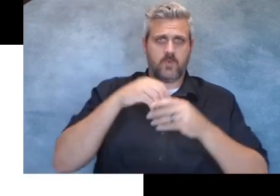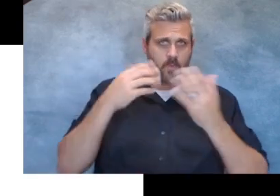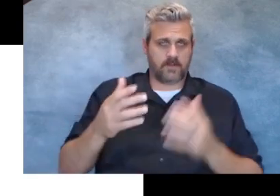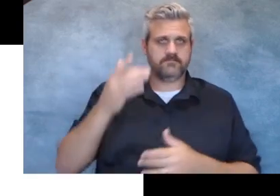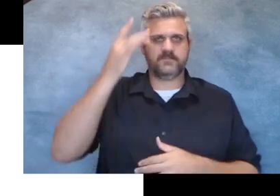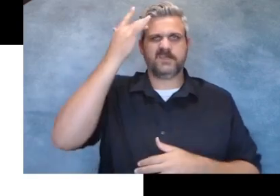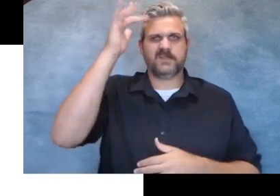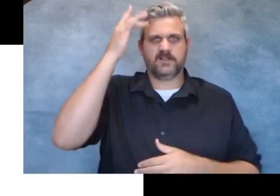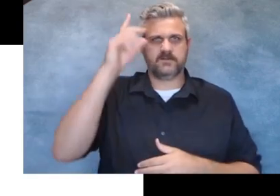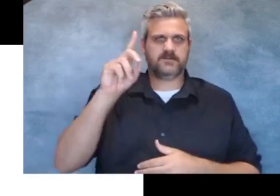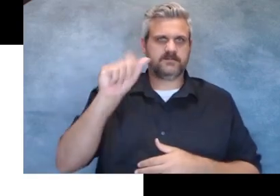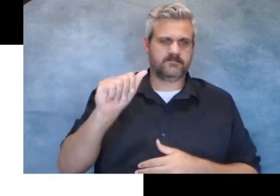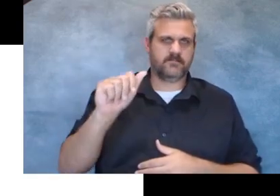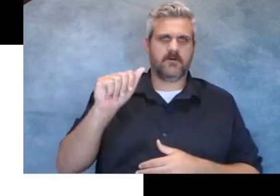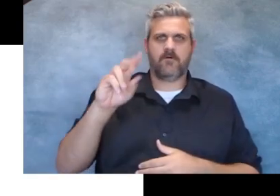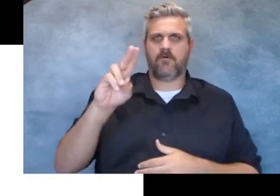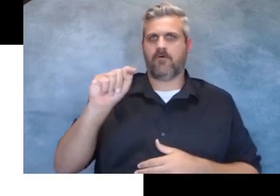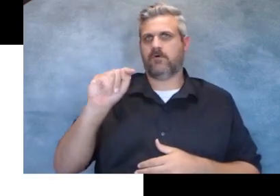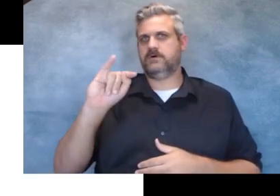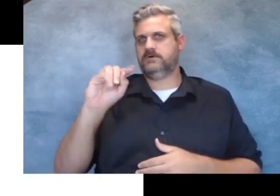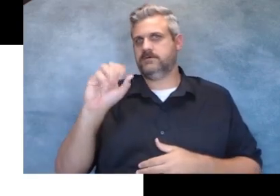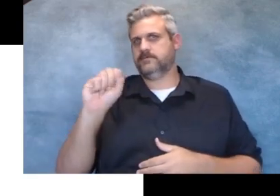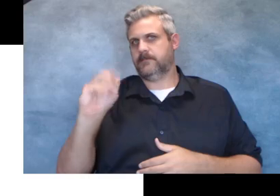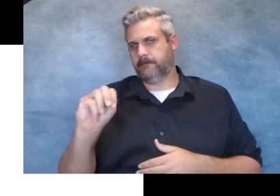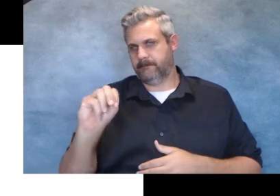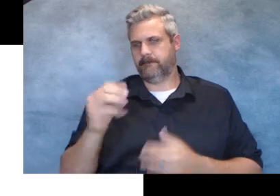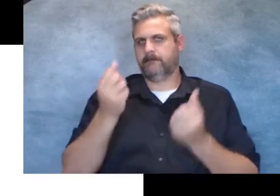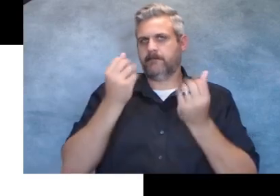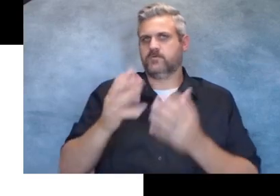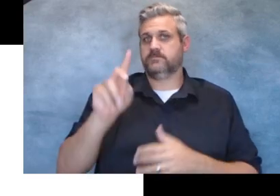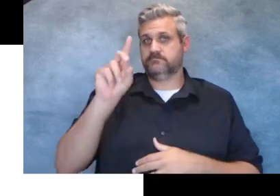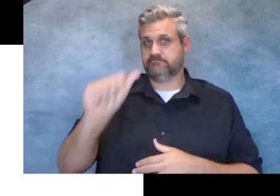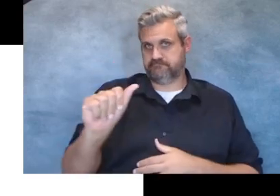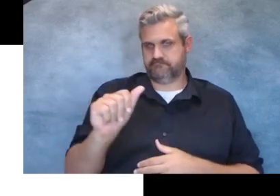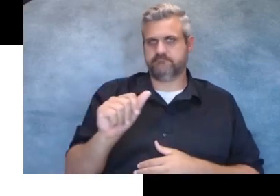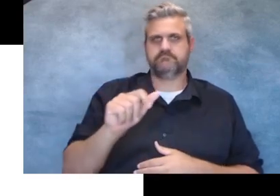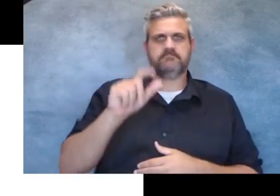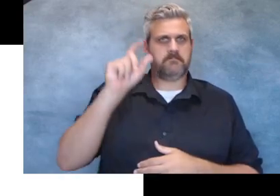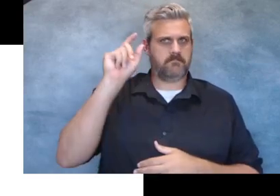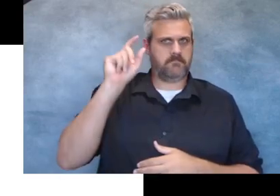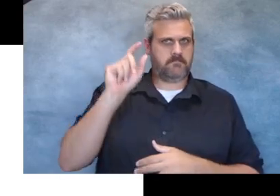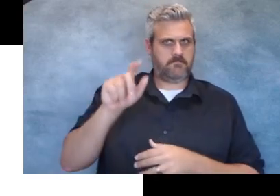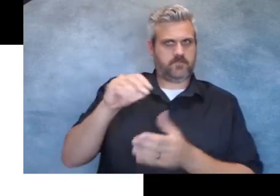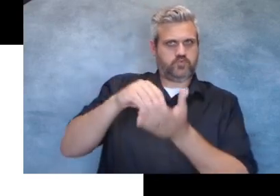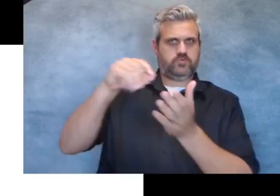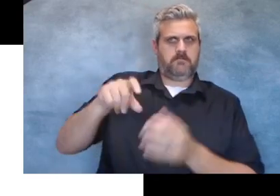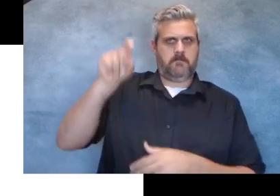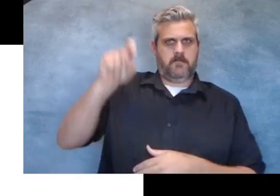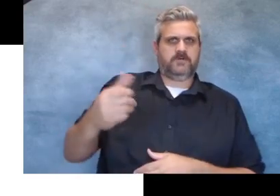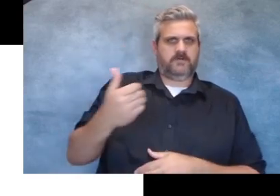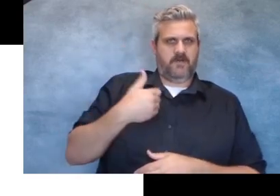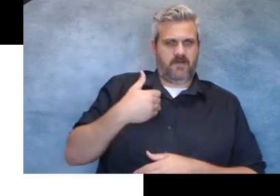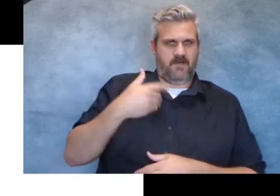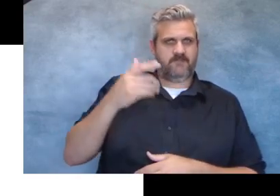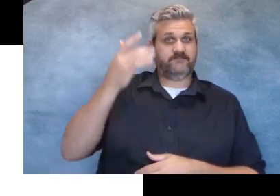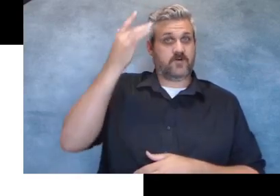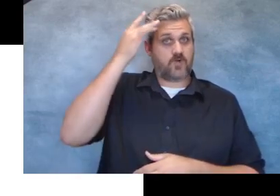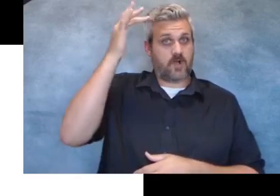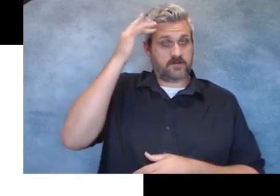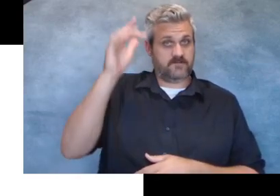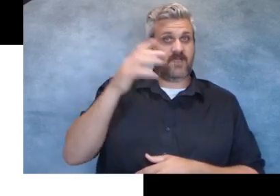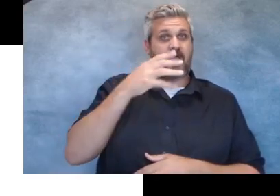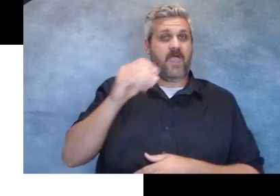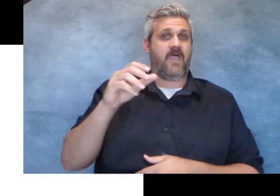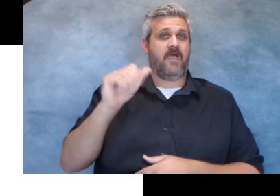include intellectual disabilities, autism, multiple disabilities. They must have a cognitive and adaptive behavior